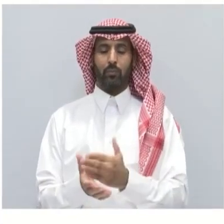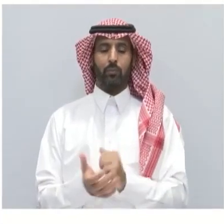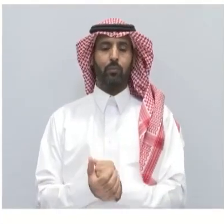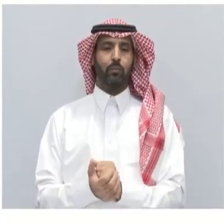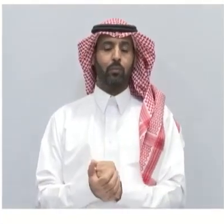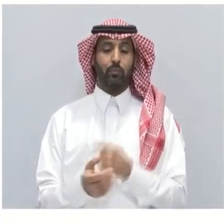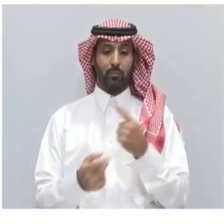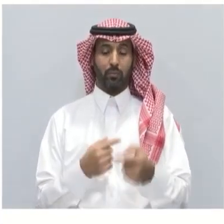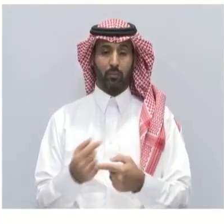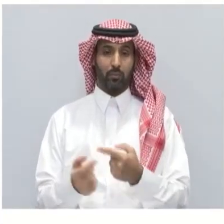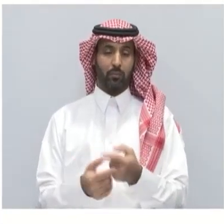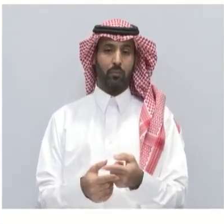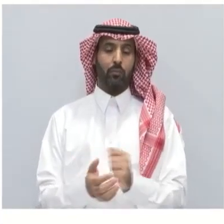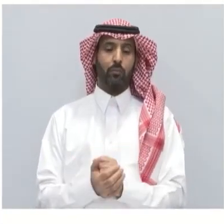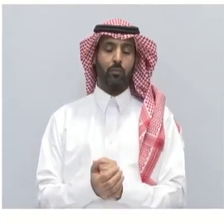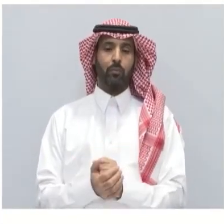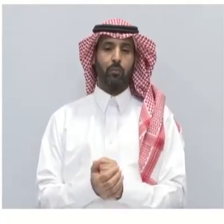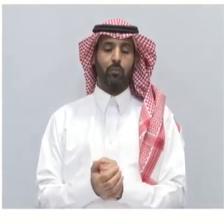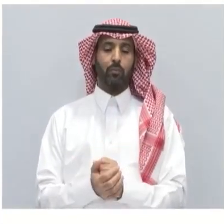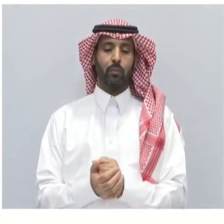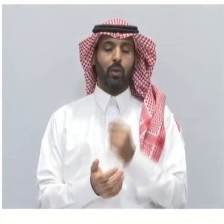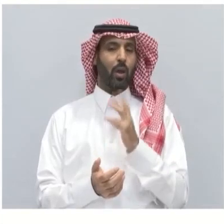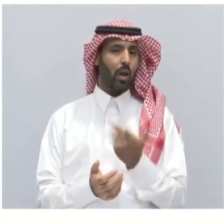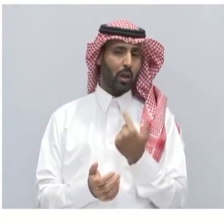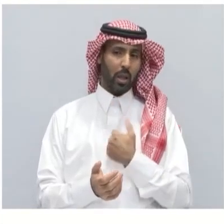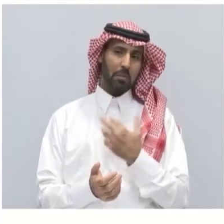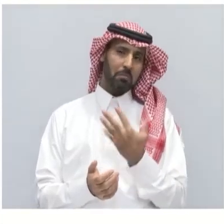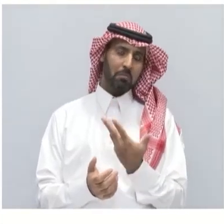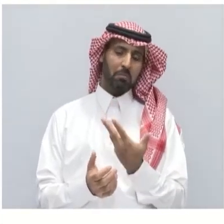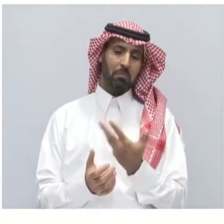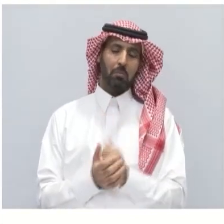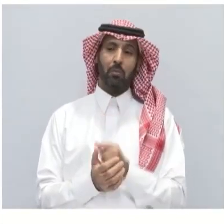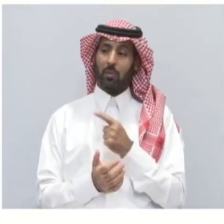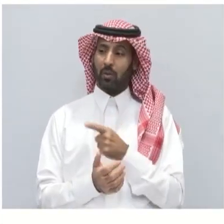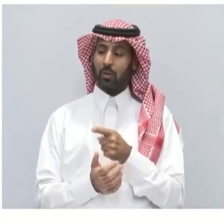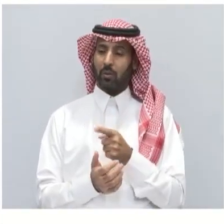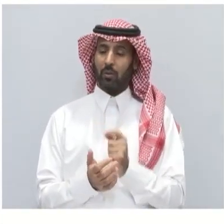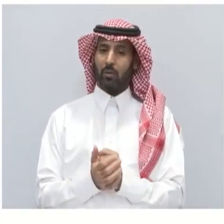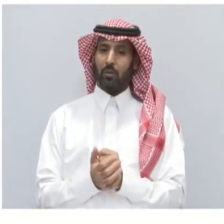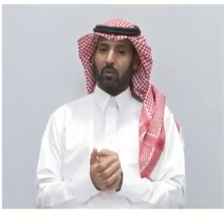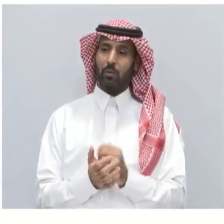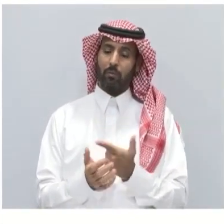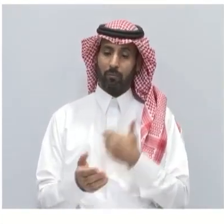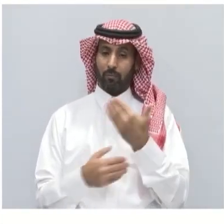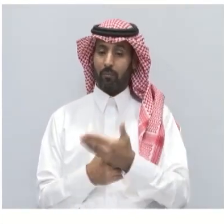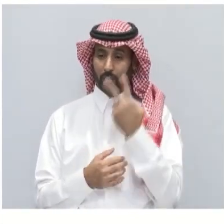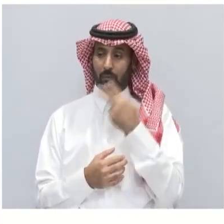So continuing here, well, I guess they, very